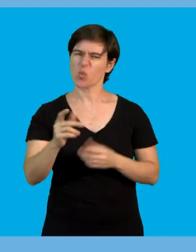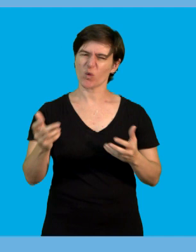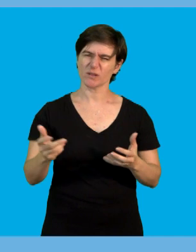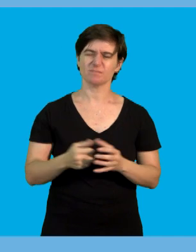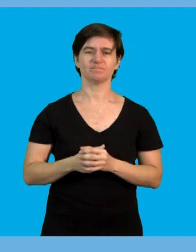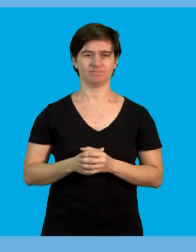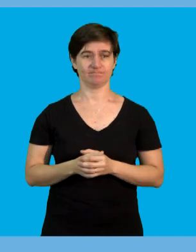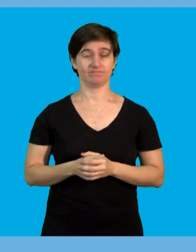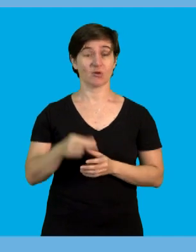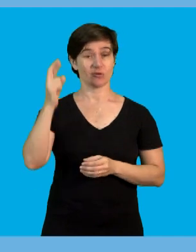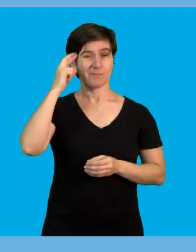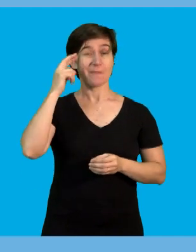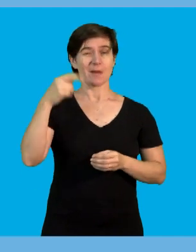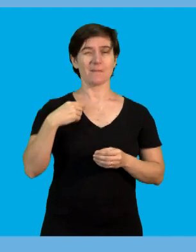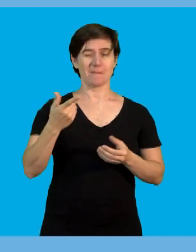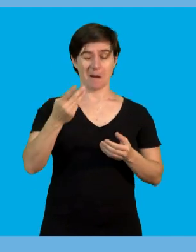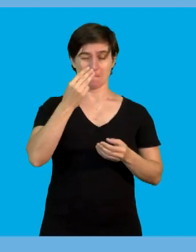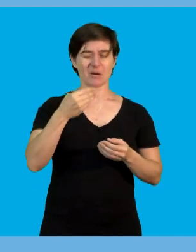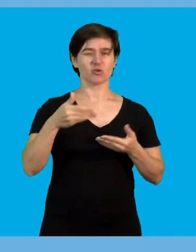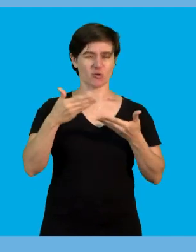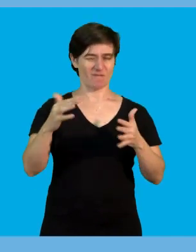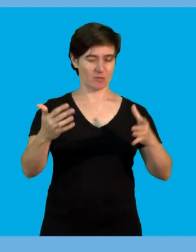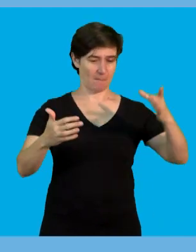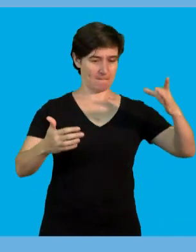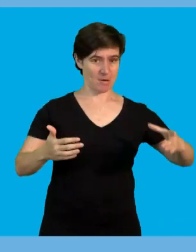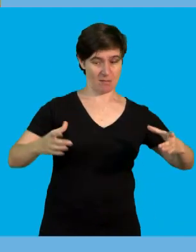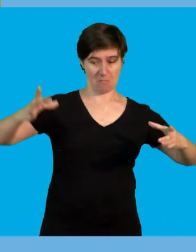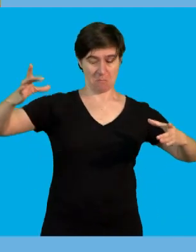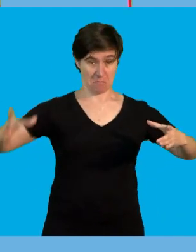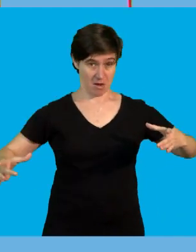is. Remember, we have our beakers.